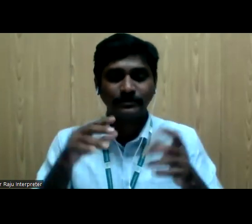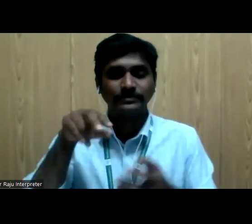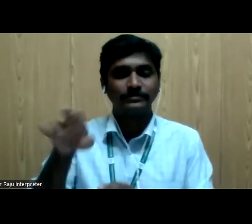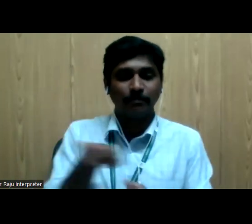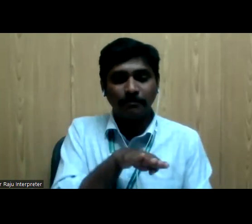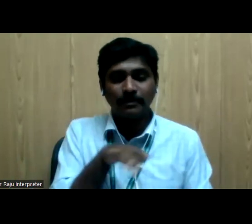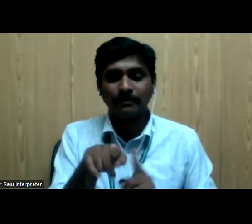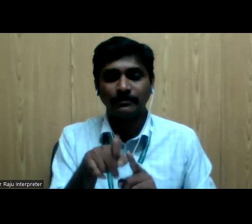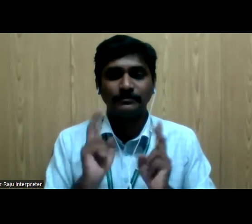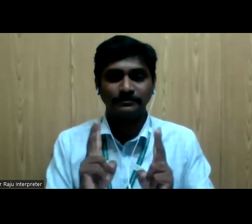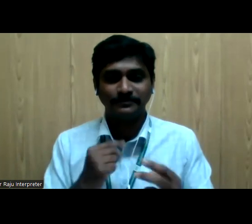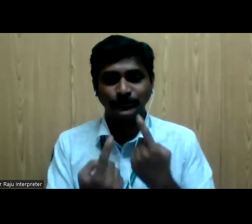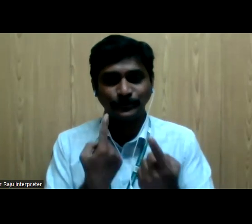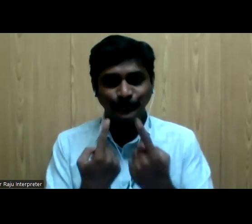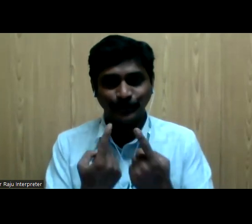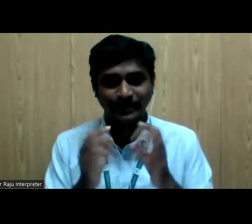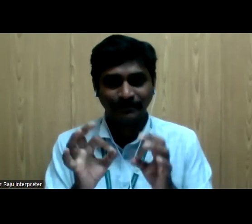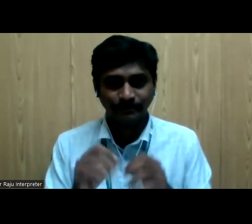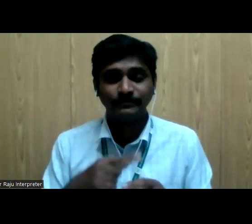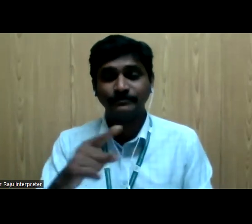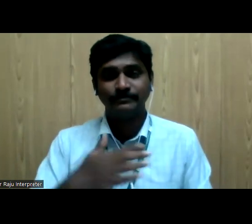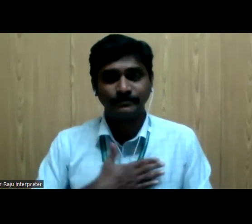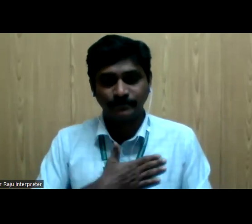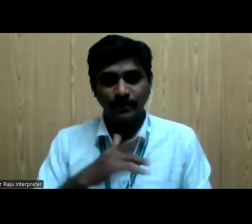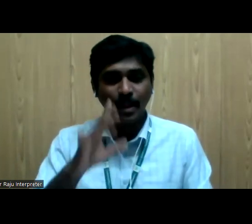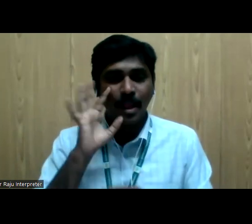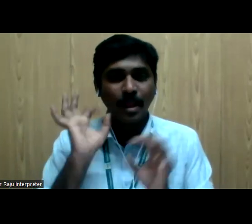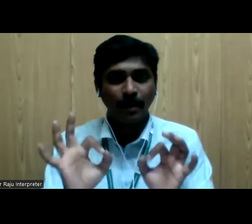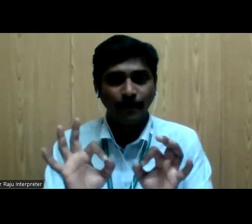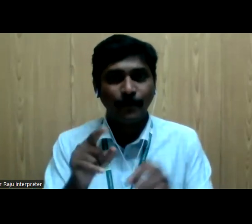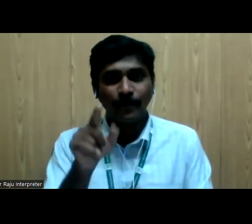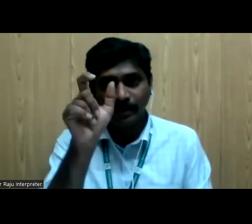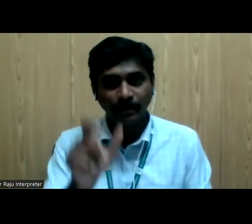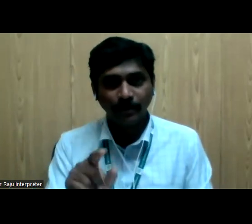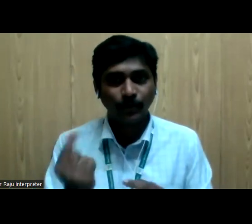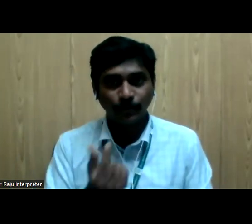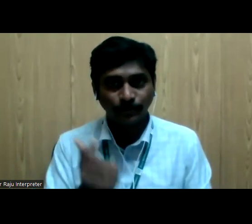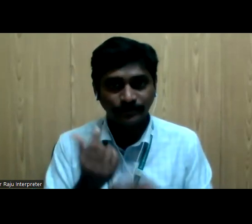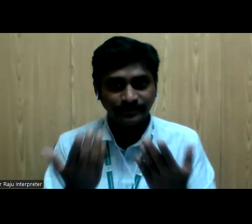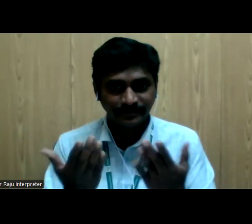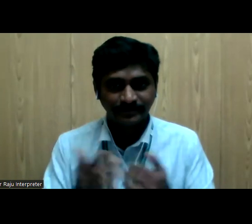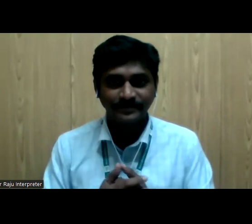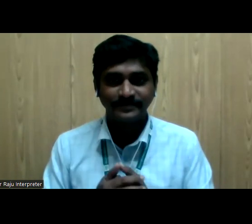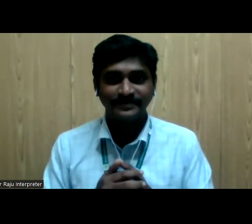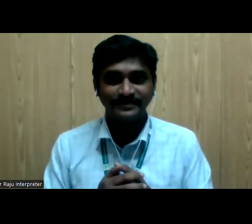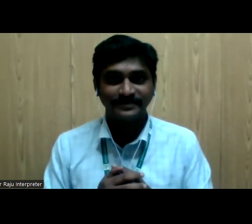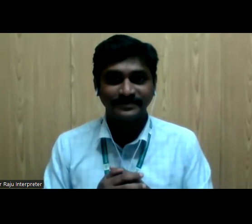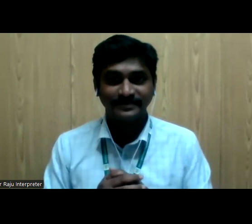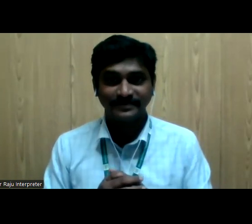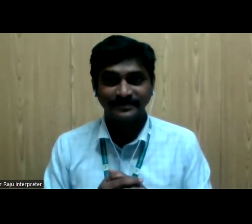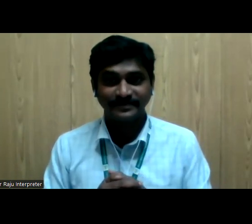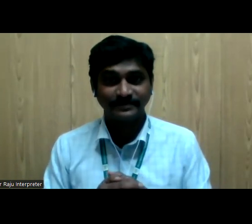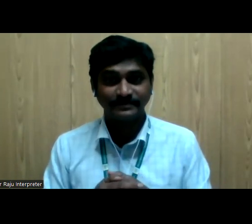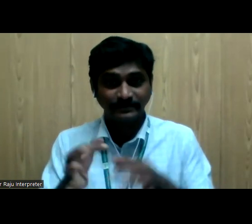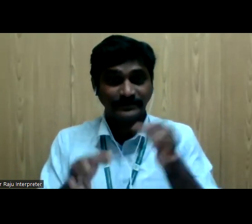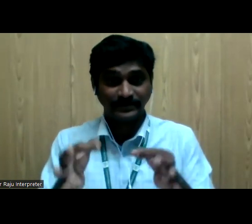that I'm invited to be a part of this very important initiative. In fact, just as many of